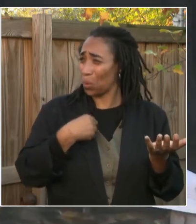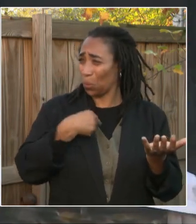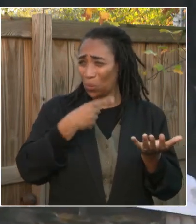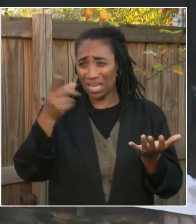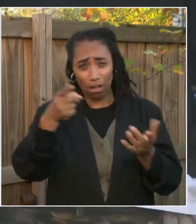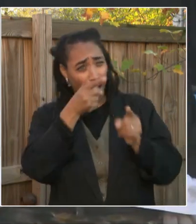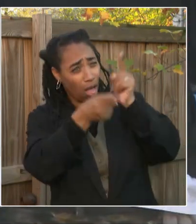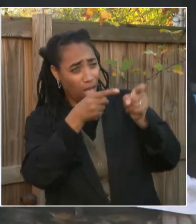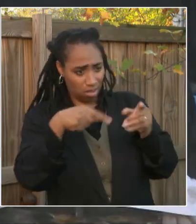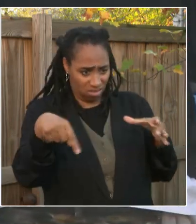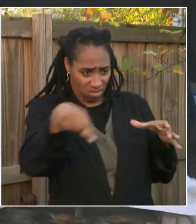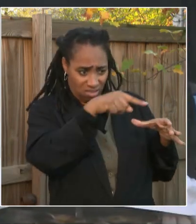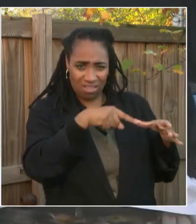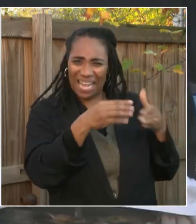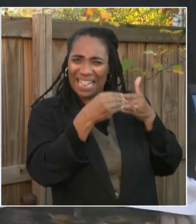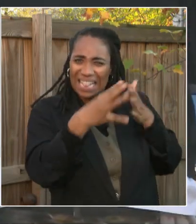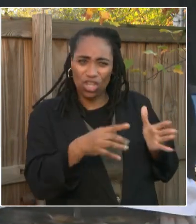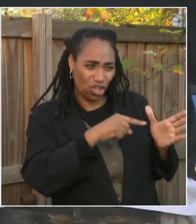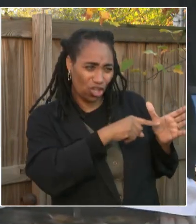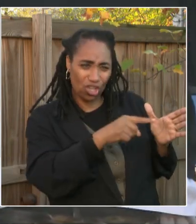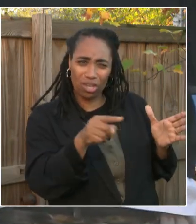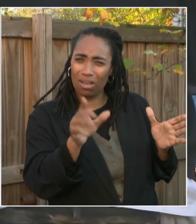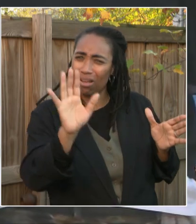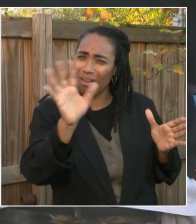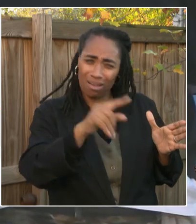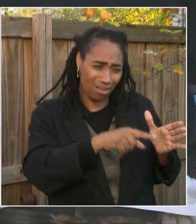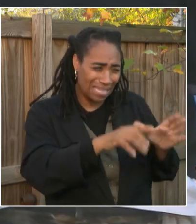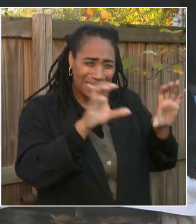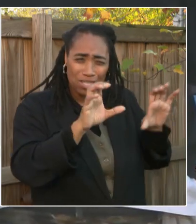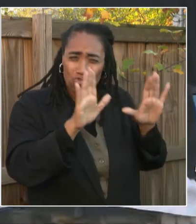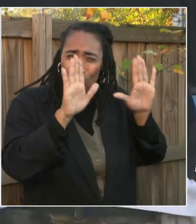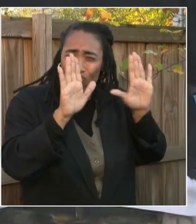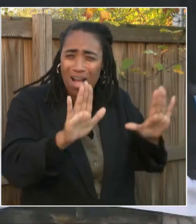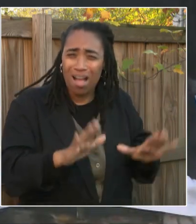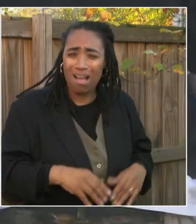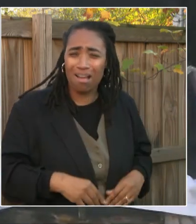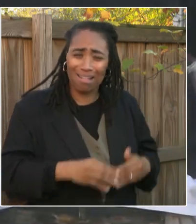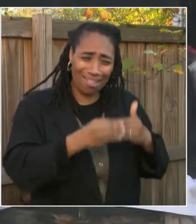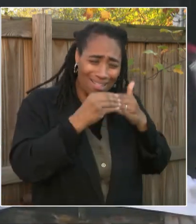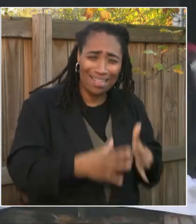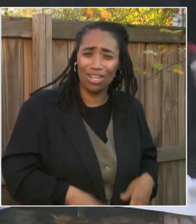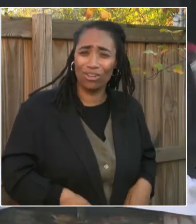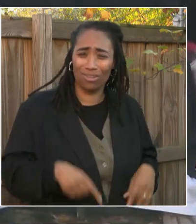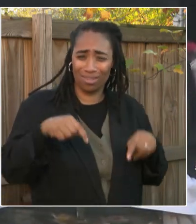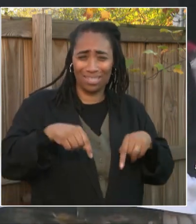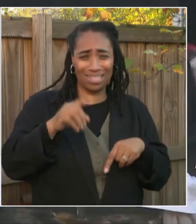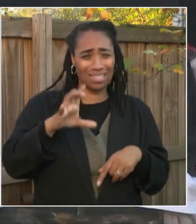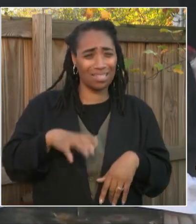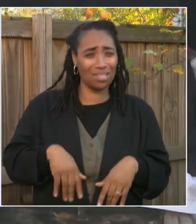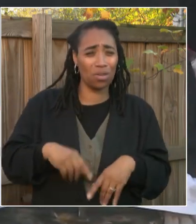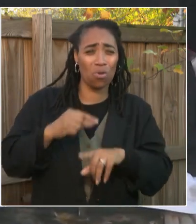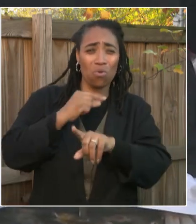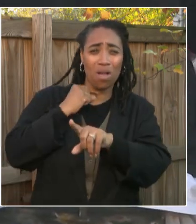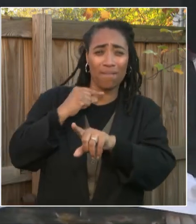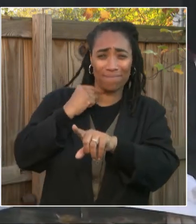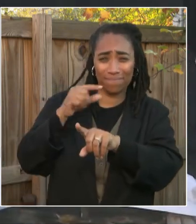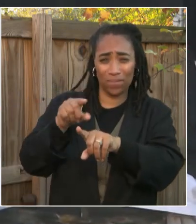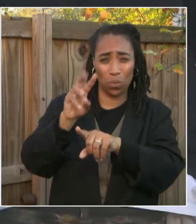that are nearly impossible in times like this. And Reverend Willie Wilson, I just want to thank you,